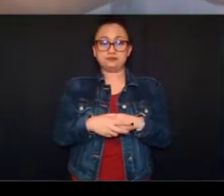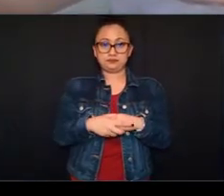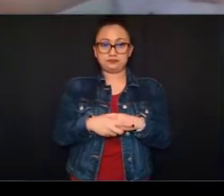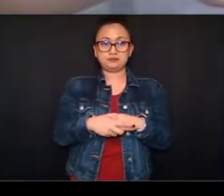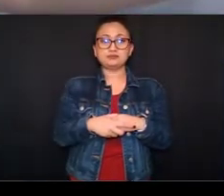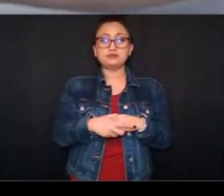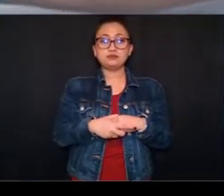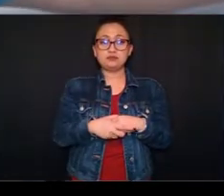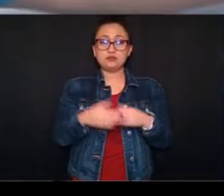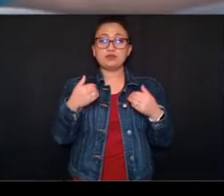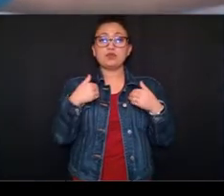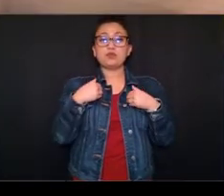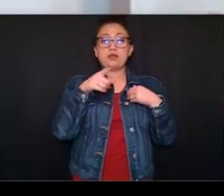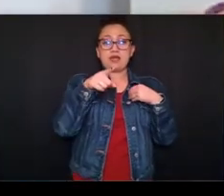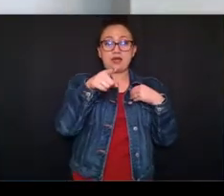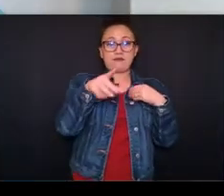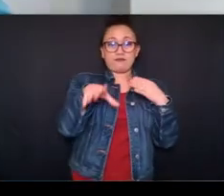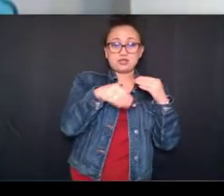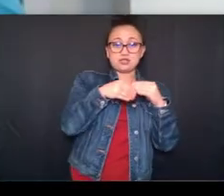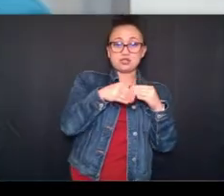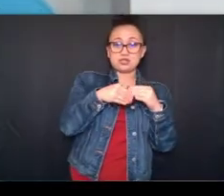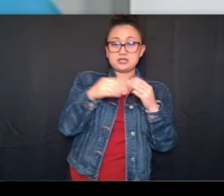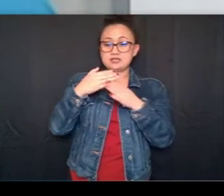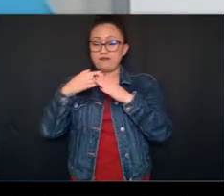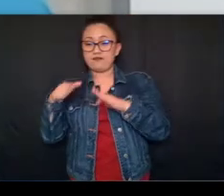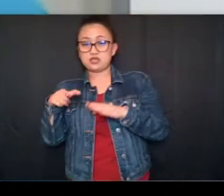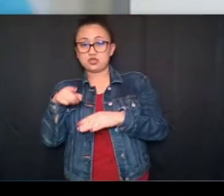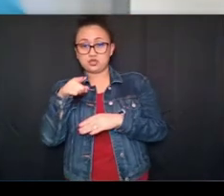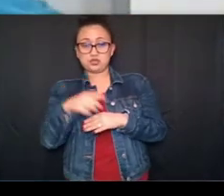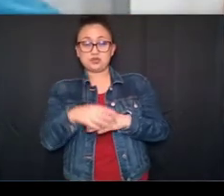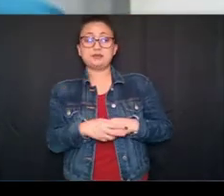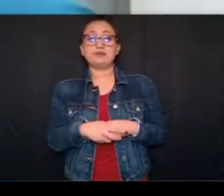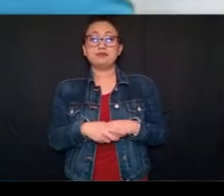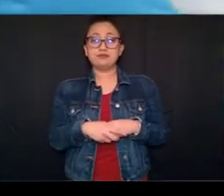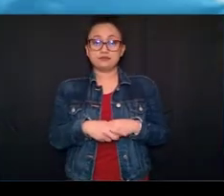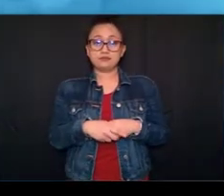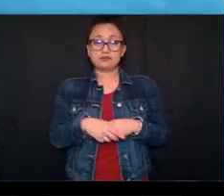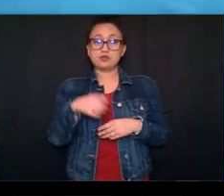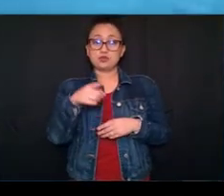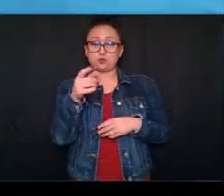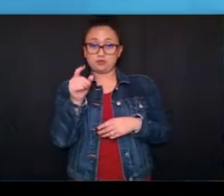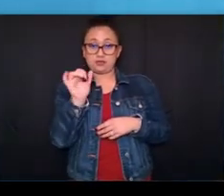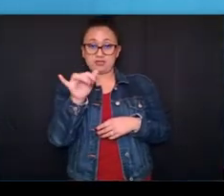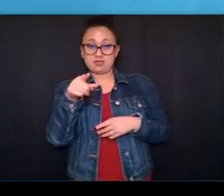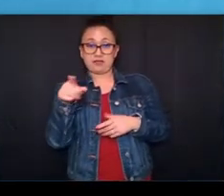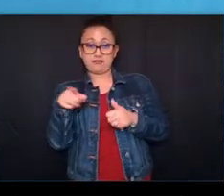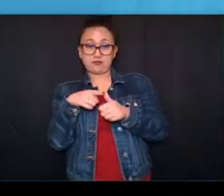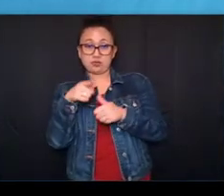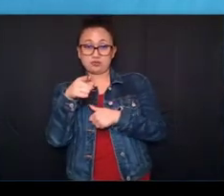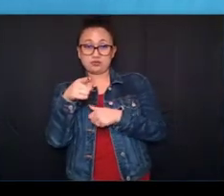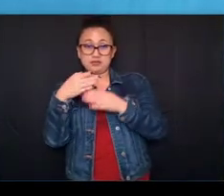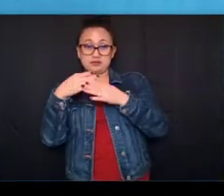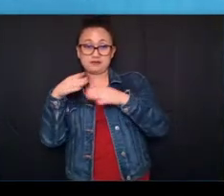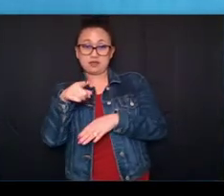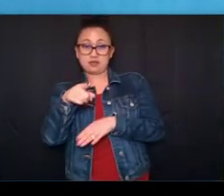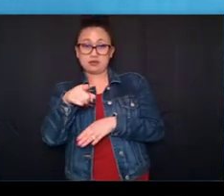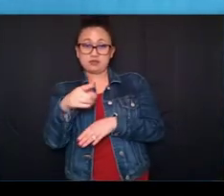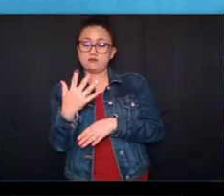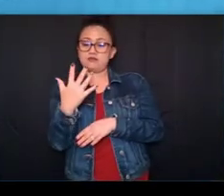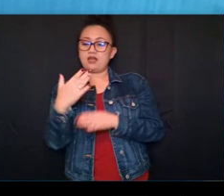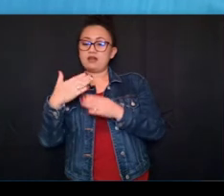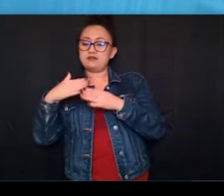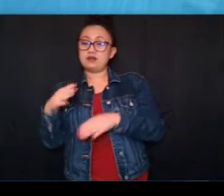we have addition here, but we have division over here. So we need to do this first. 5 divided by 5 is 1. We